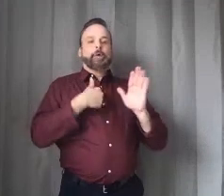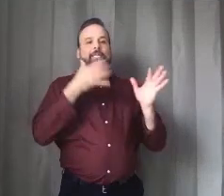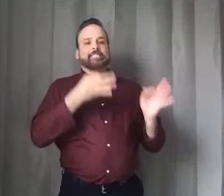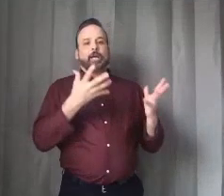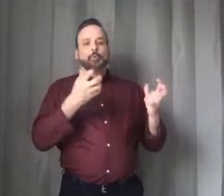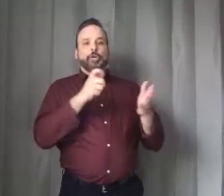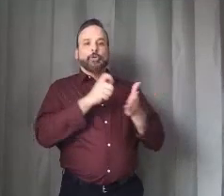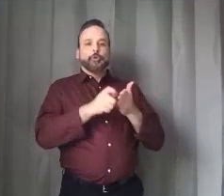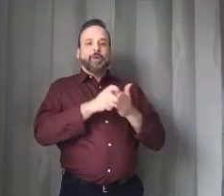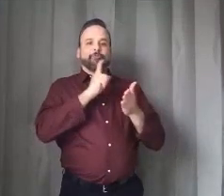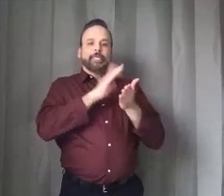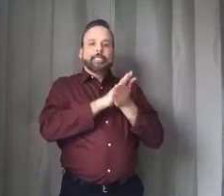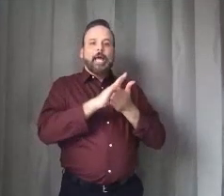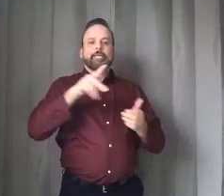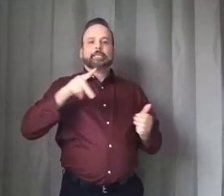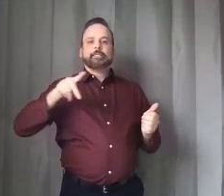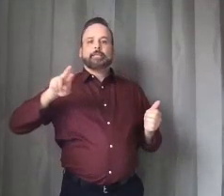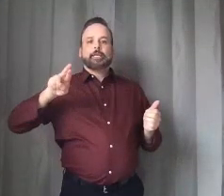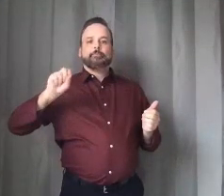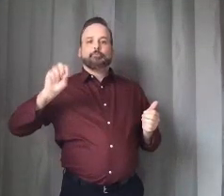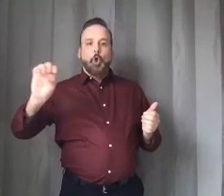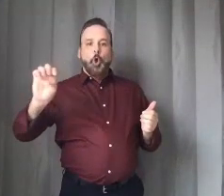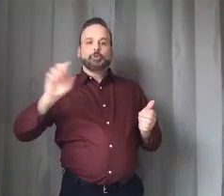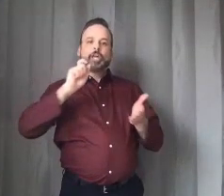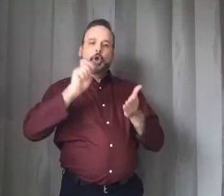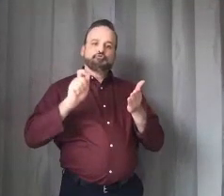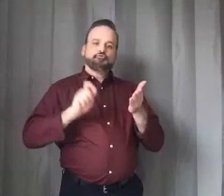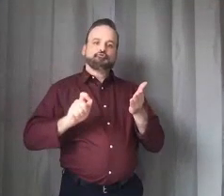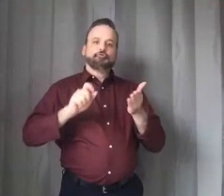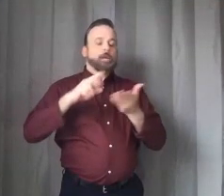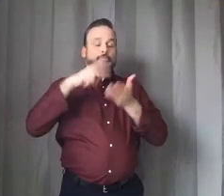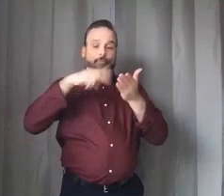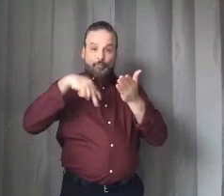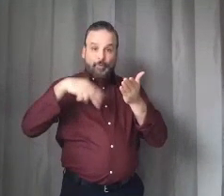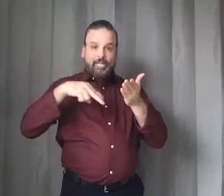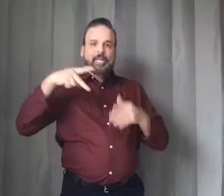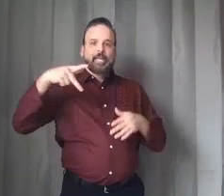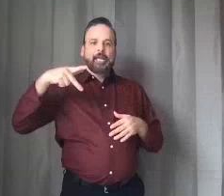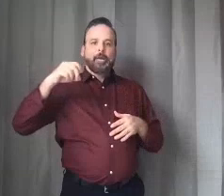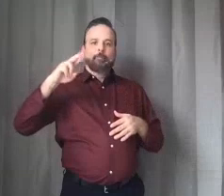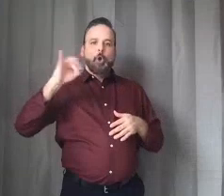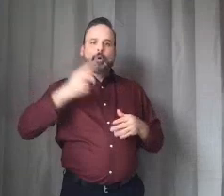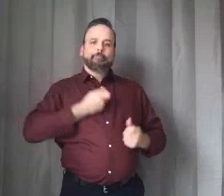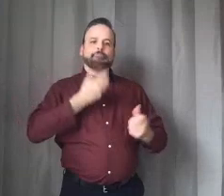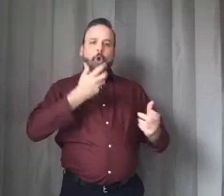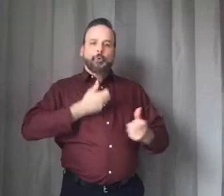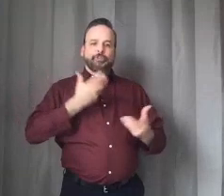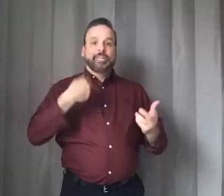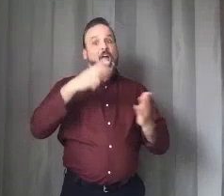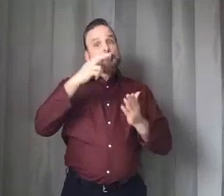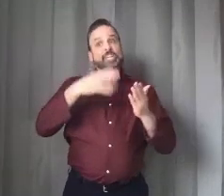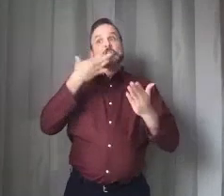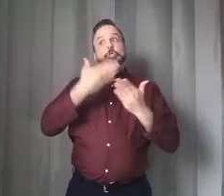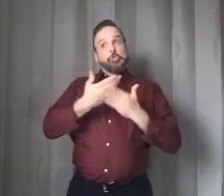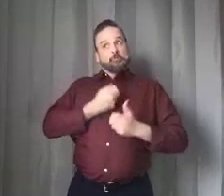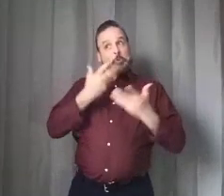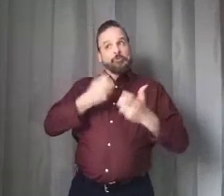to write really nice prose, I started reading a lot more poetry, and I started reading good poetry, not bad poetry. And there is a difference.